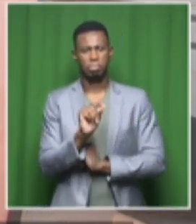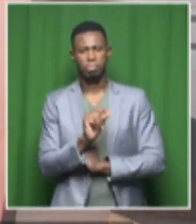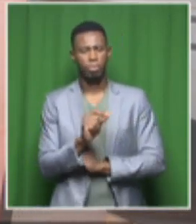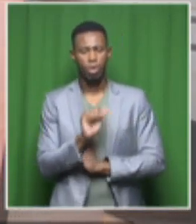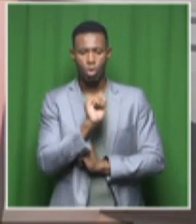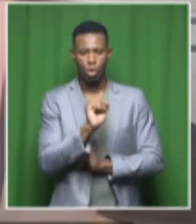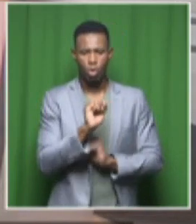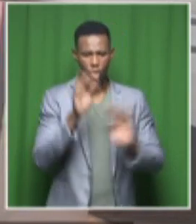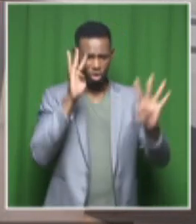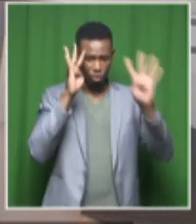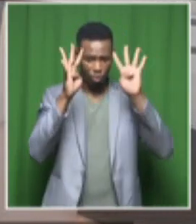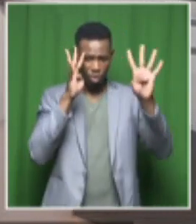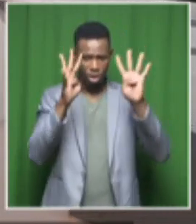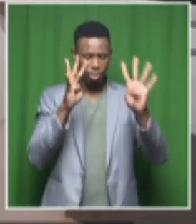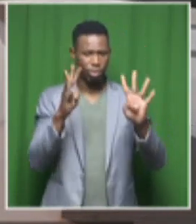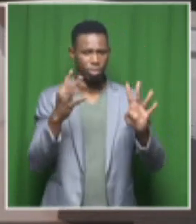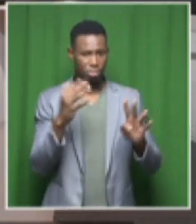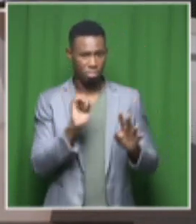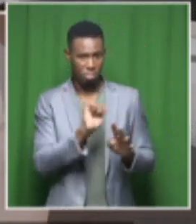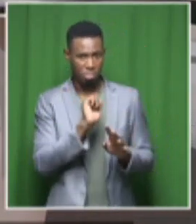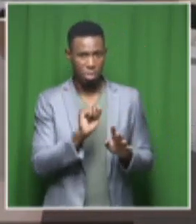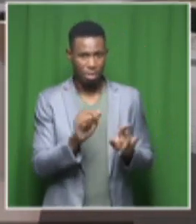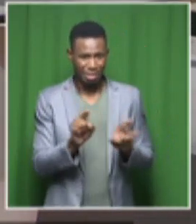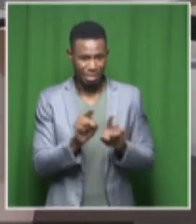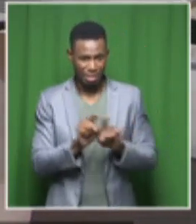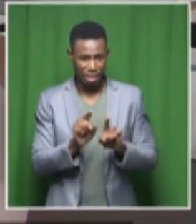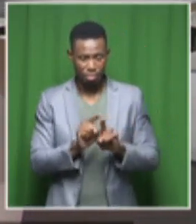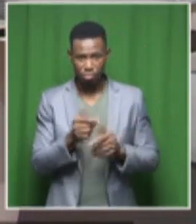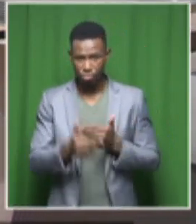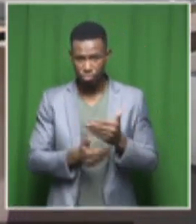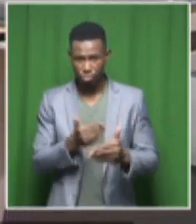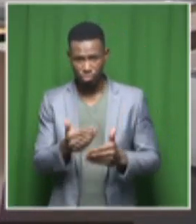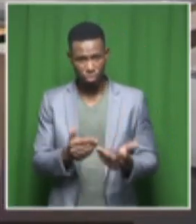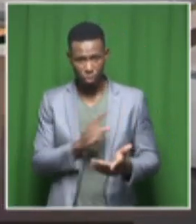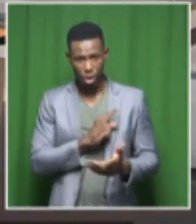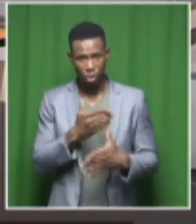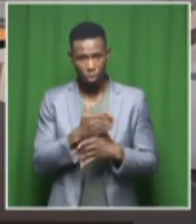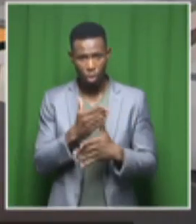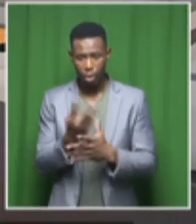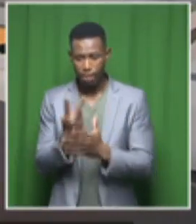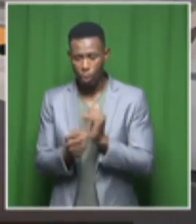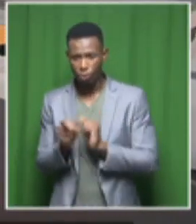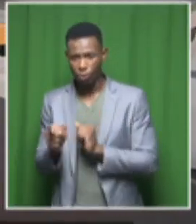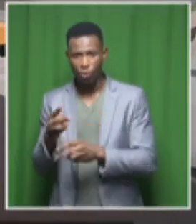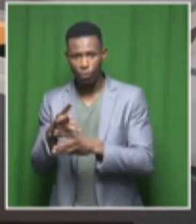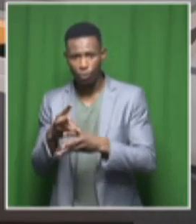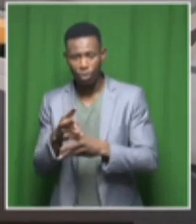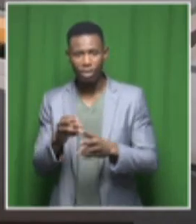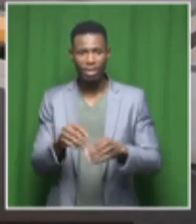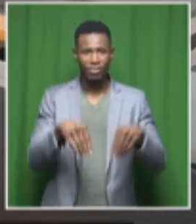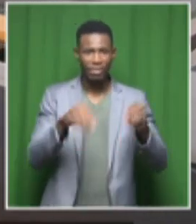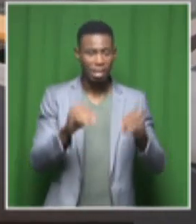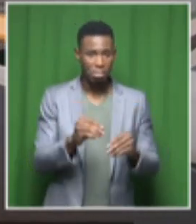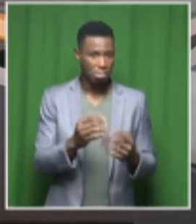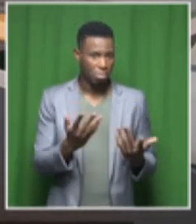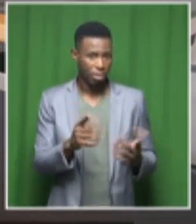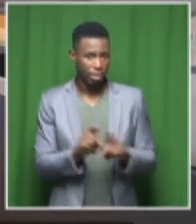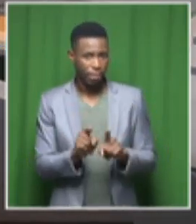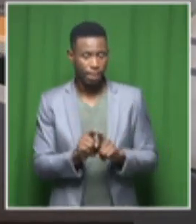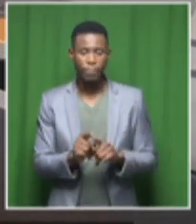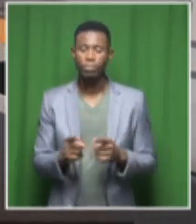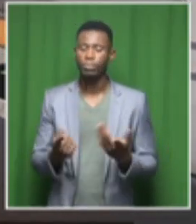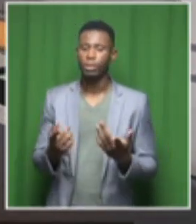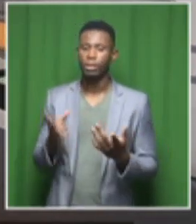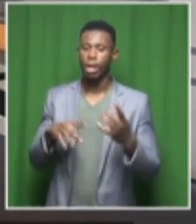your creative juices are flowing the same when it comes to working on both these? You see, as an artist, sometimes you want